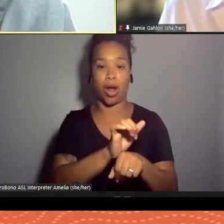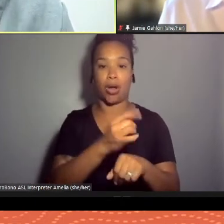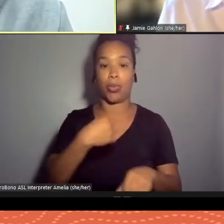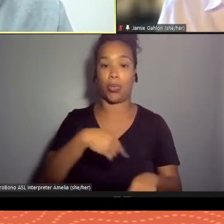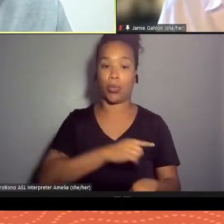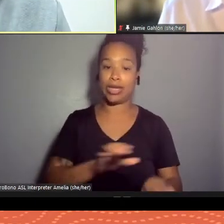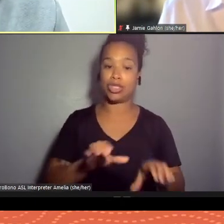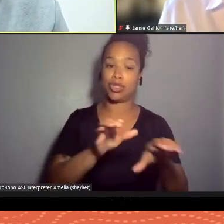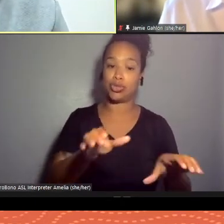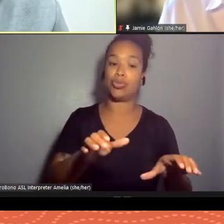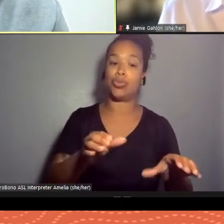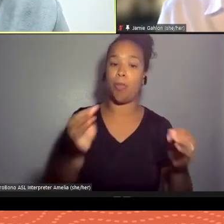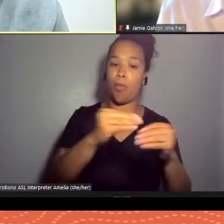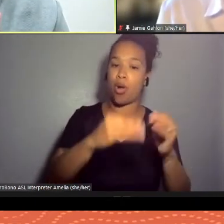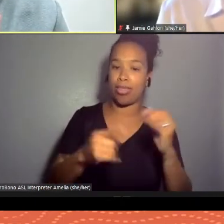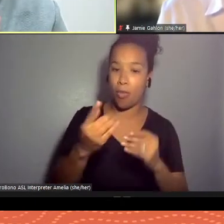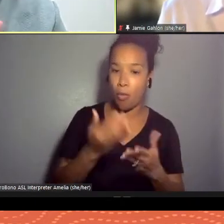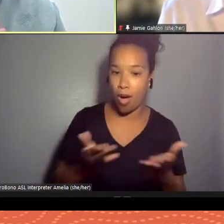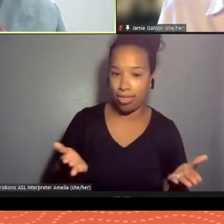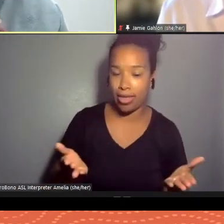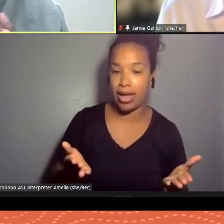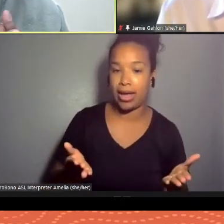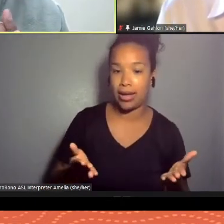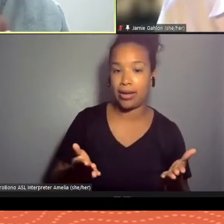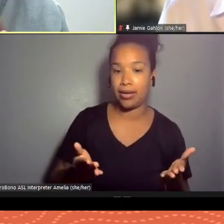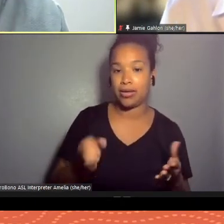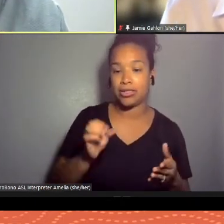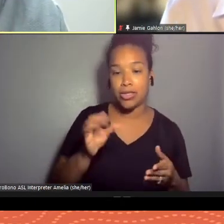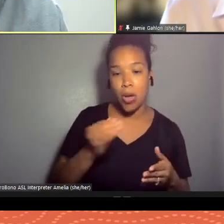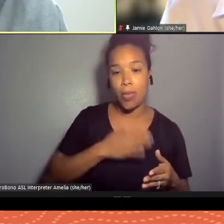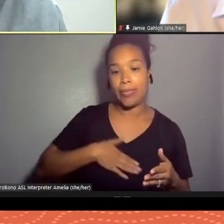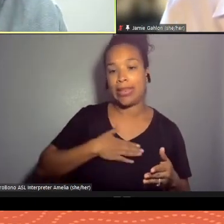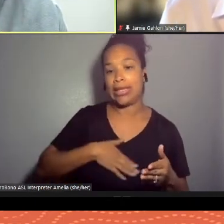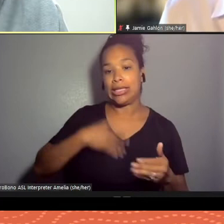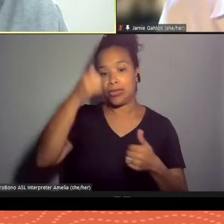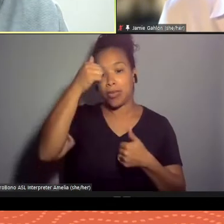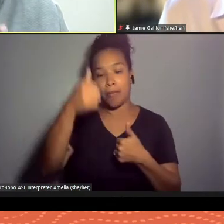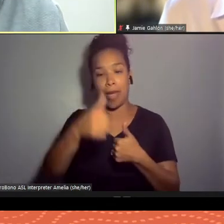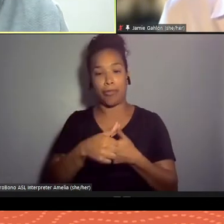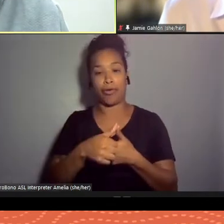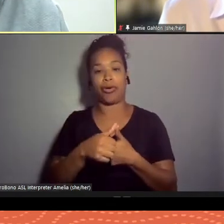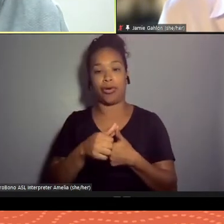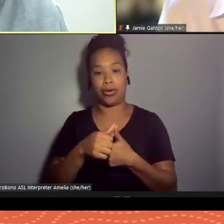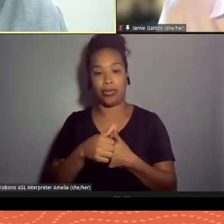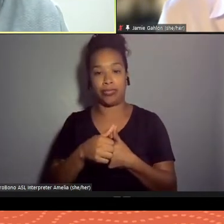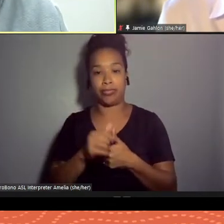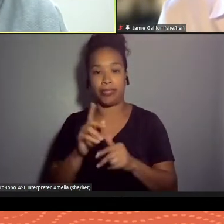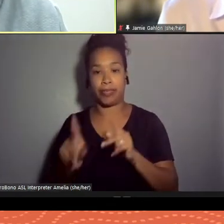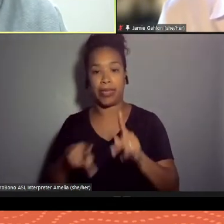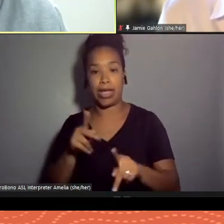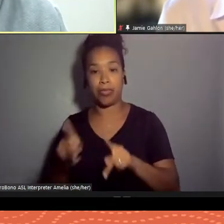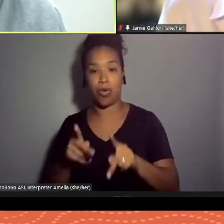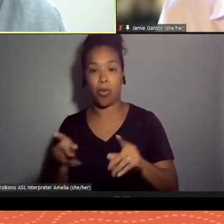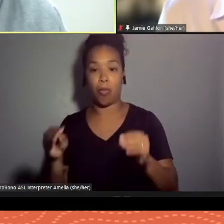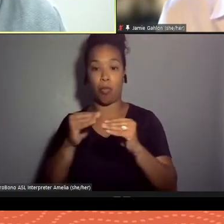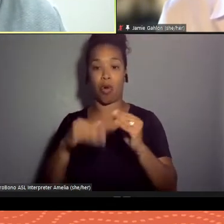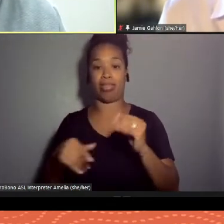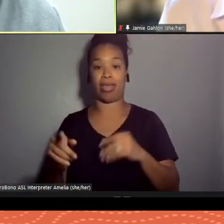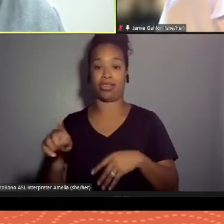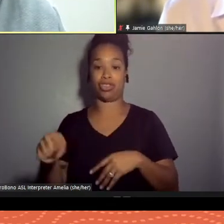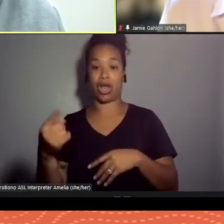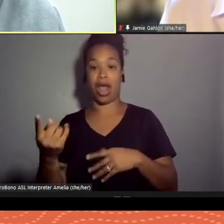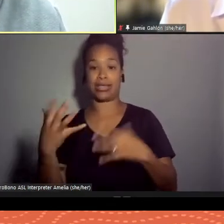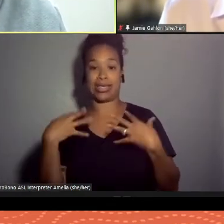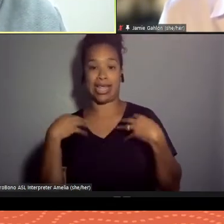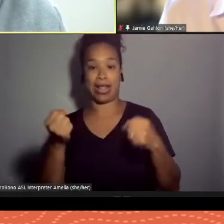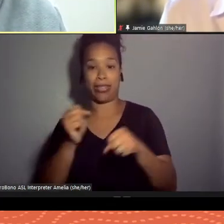thing. And so to be thinking about people for more than just your healing work? How do you bring them into